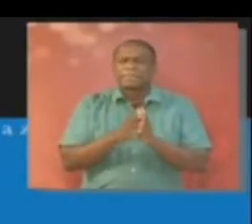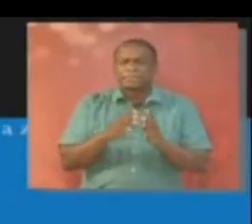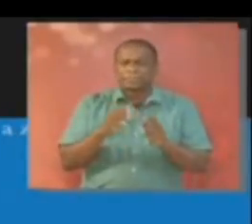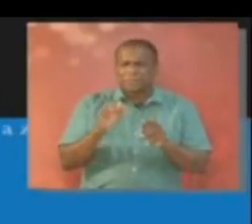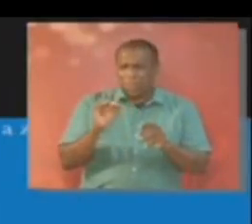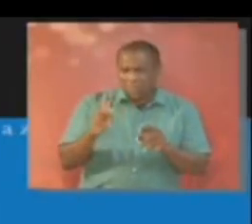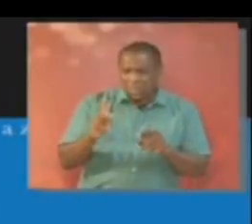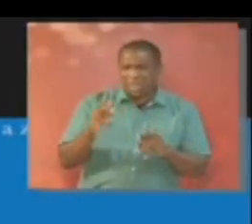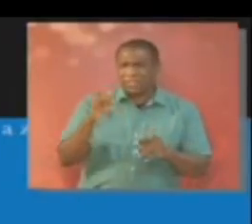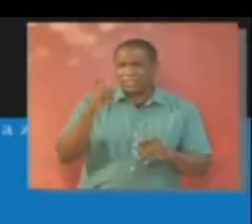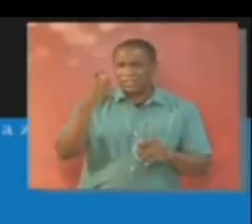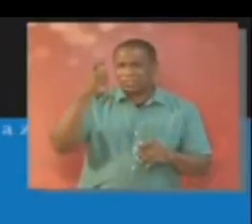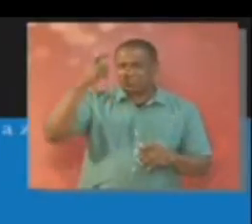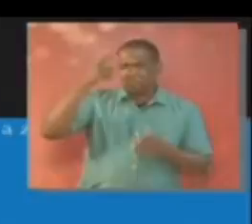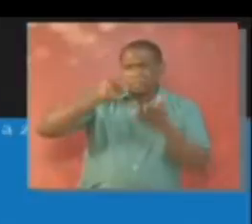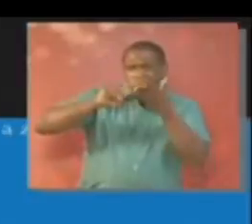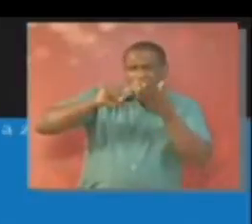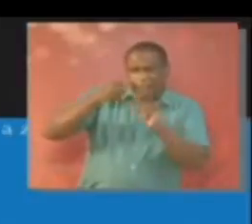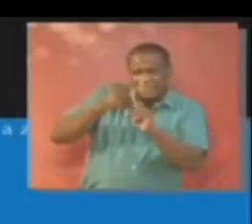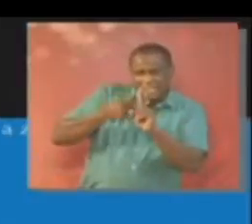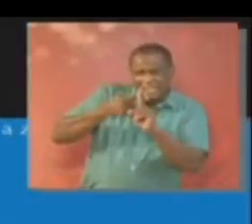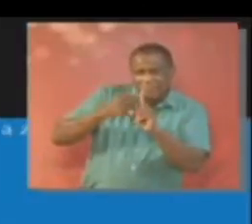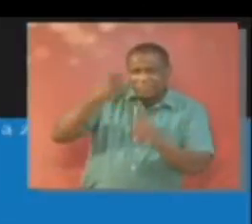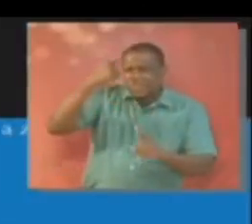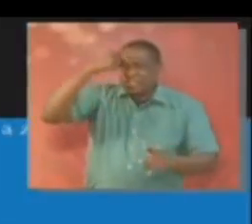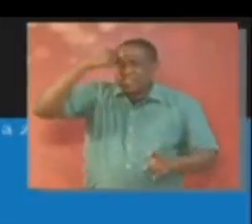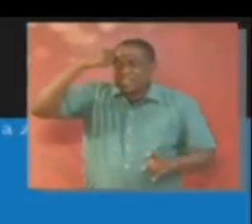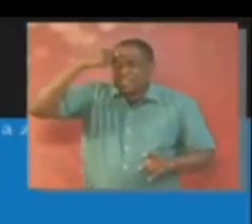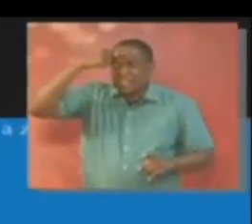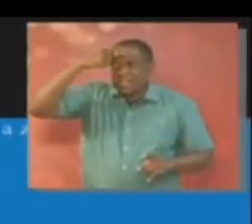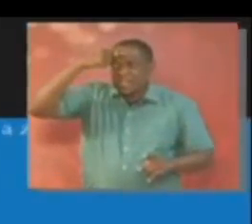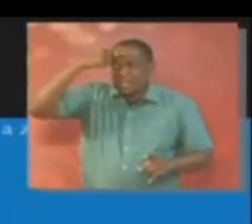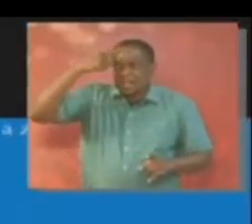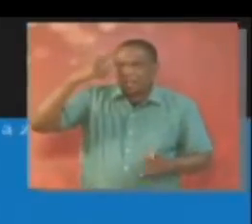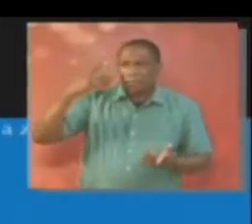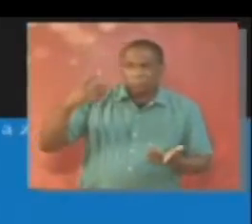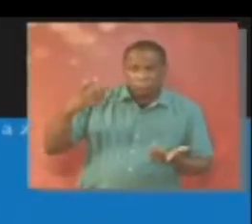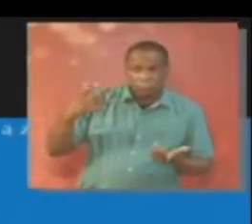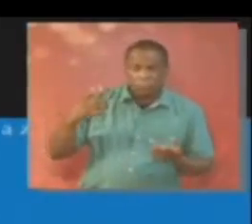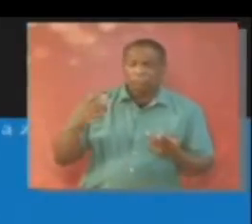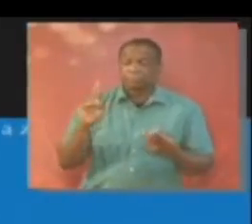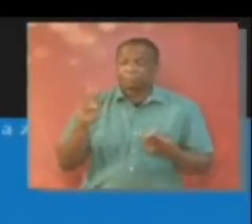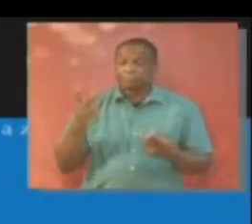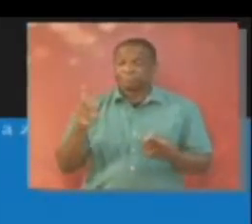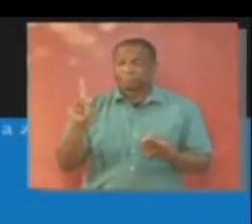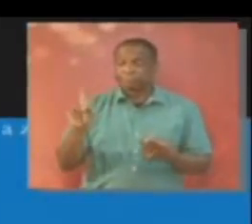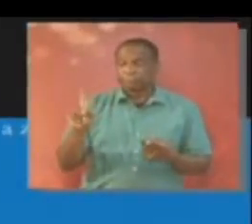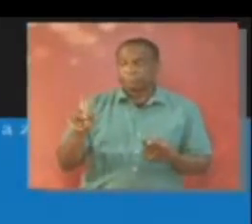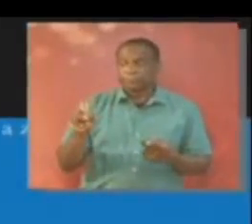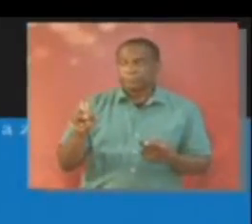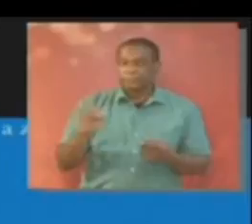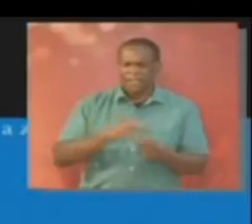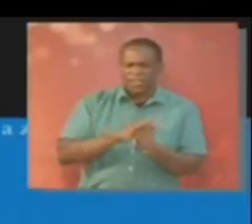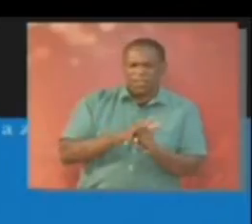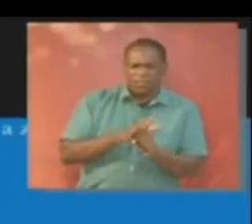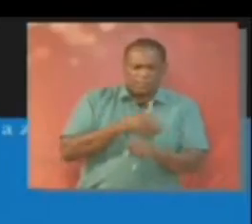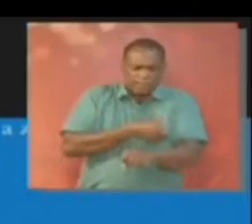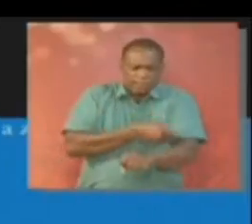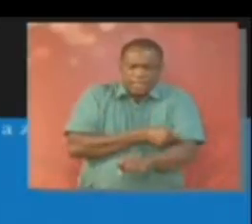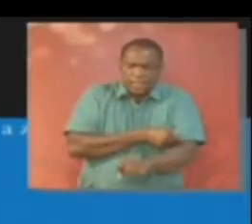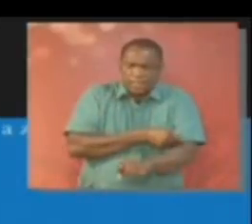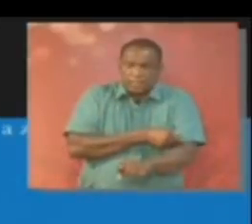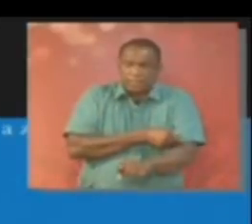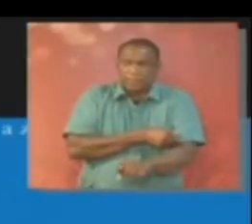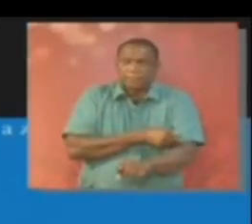health concerns with that. First question. My second question is has to do with the COVID vaccine.